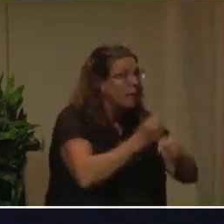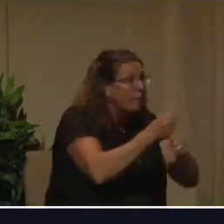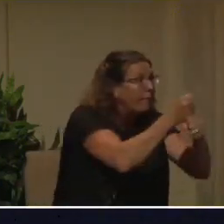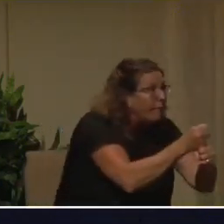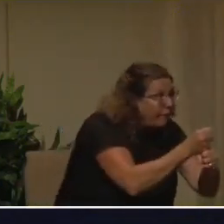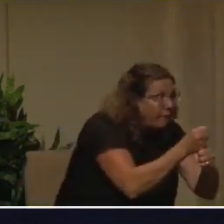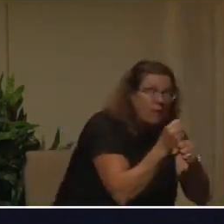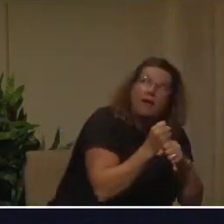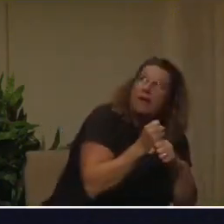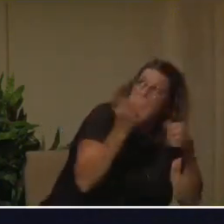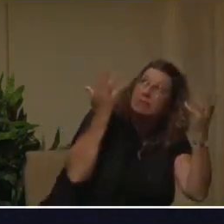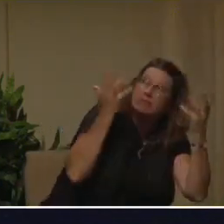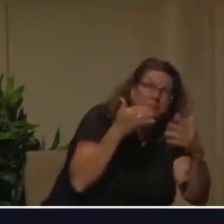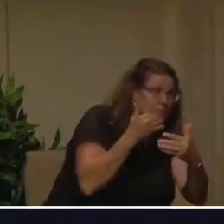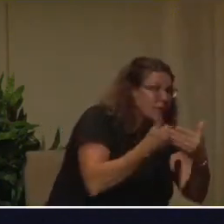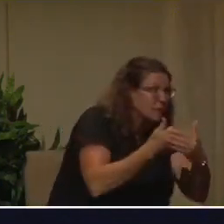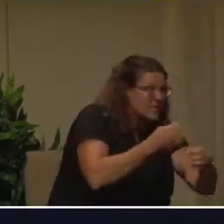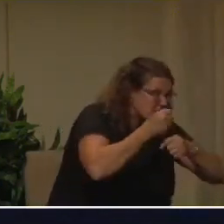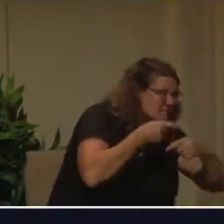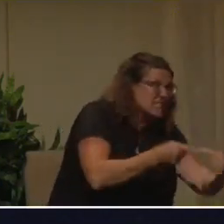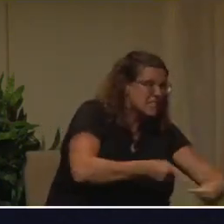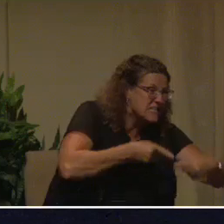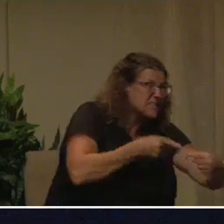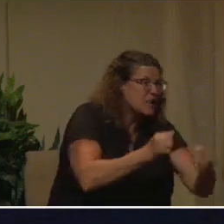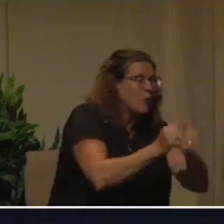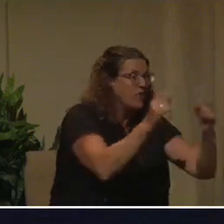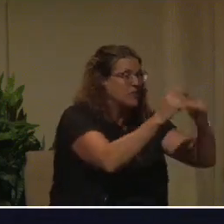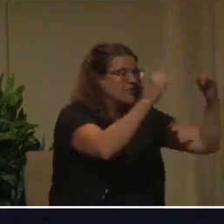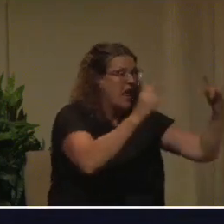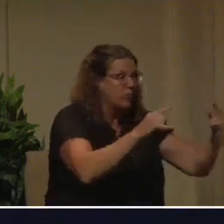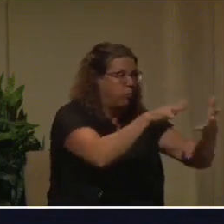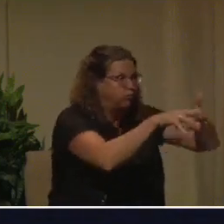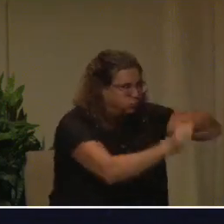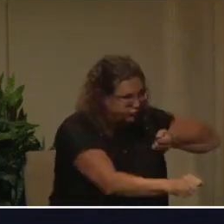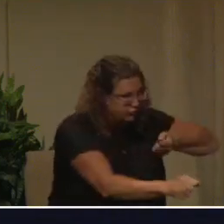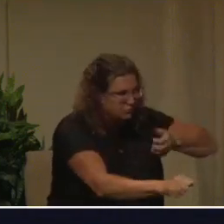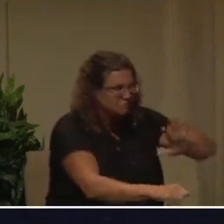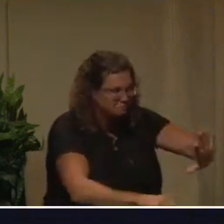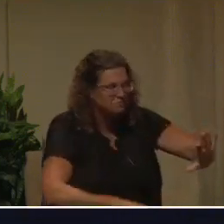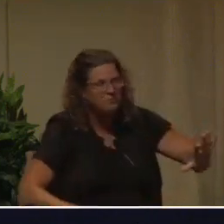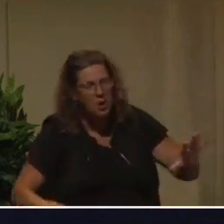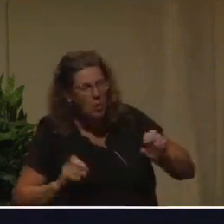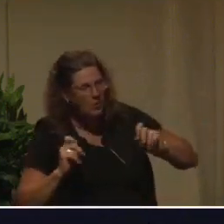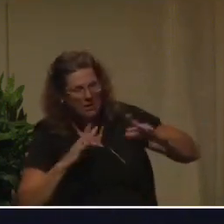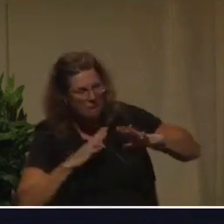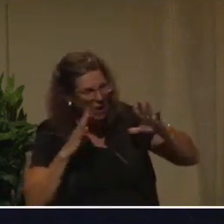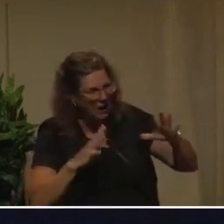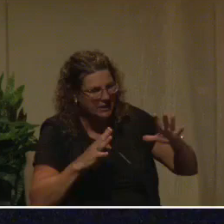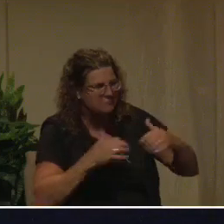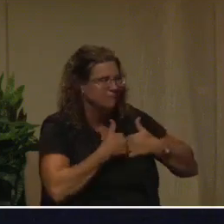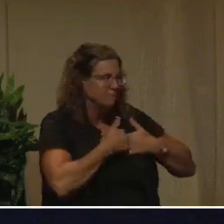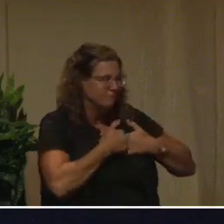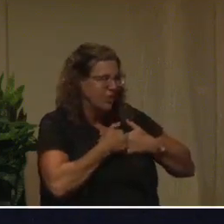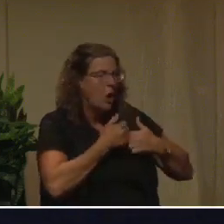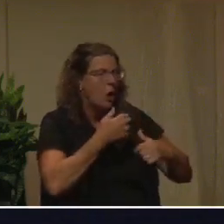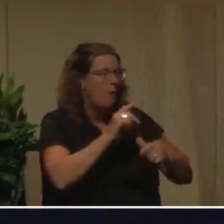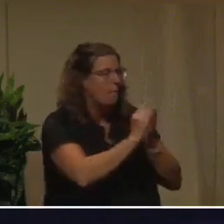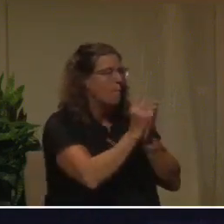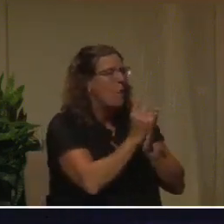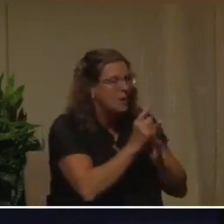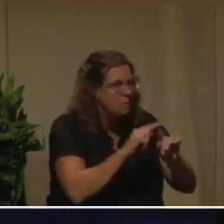right? Well, anyway, great, romantic moment. But the next morning, this is what we found out.